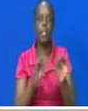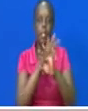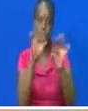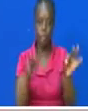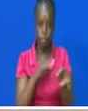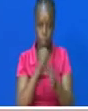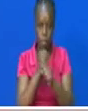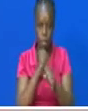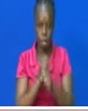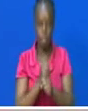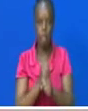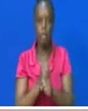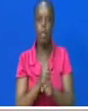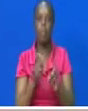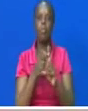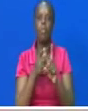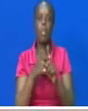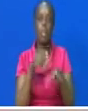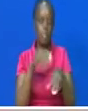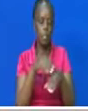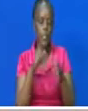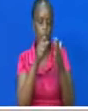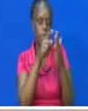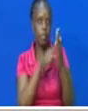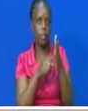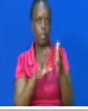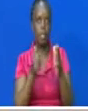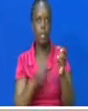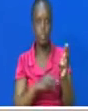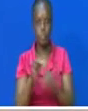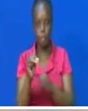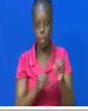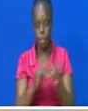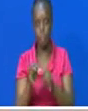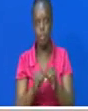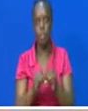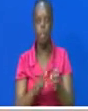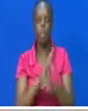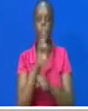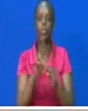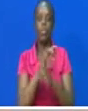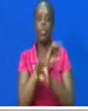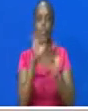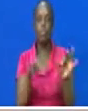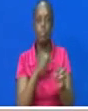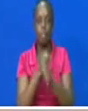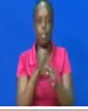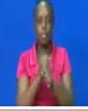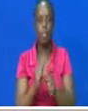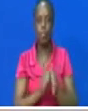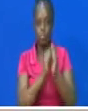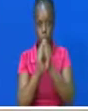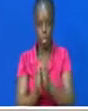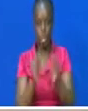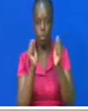fieldwork, plus the following. Other methods that are used in fieldwork, together with those we